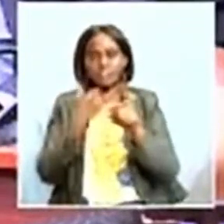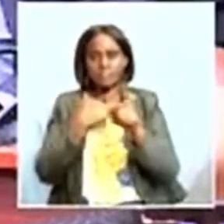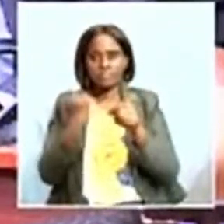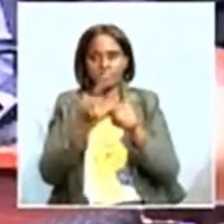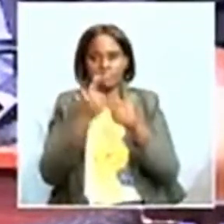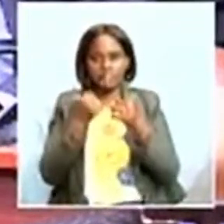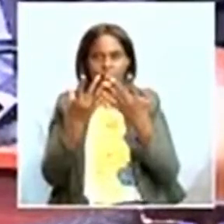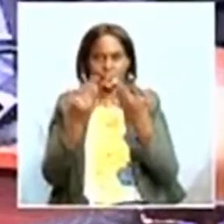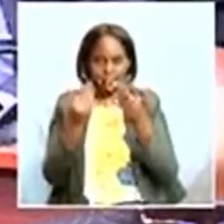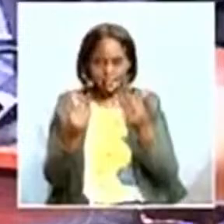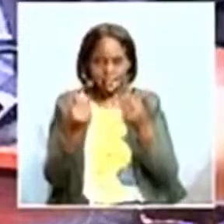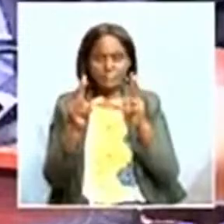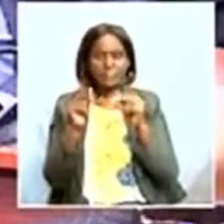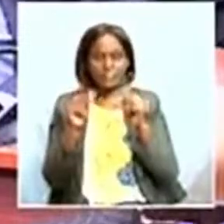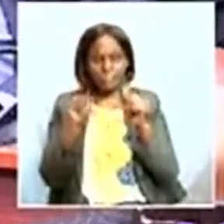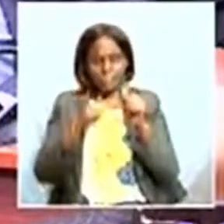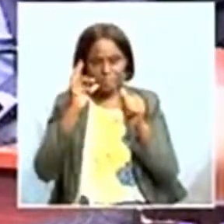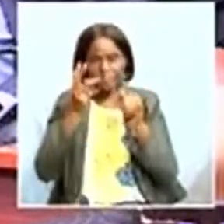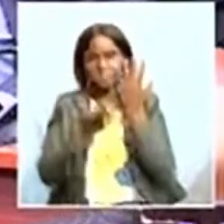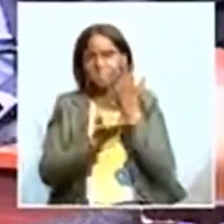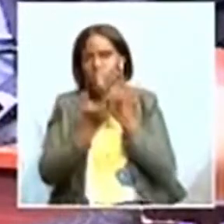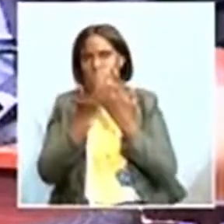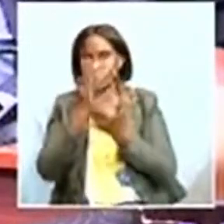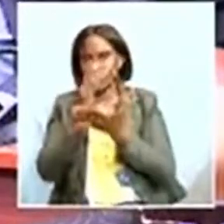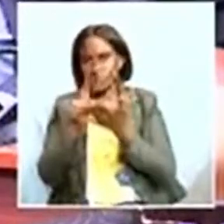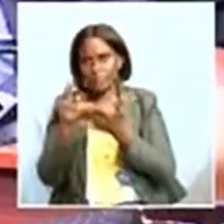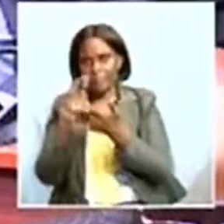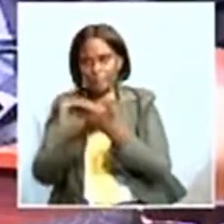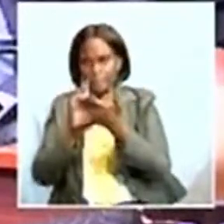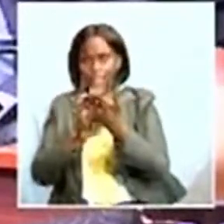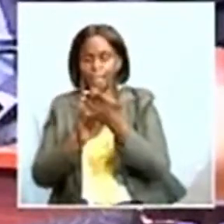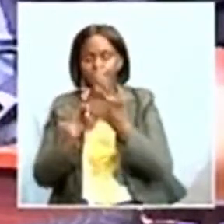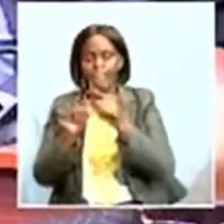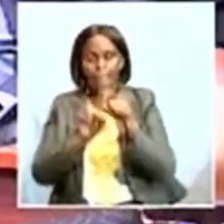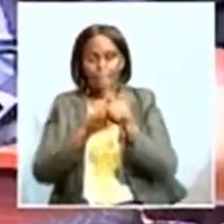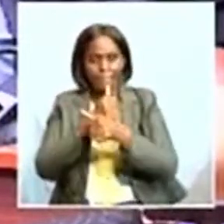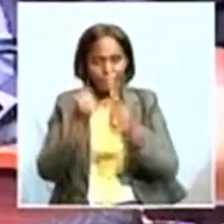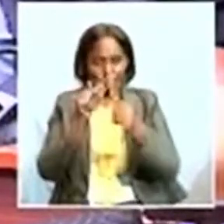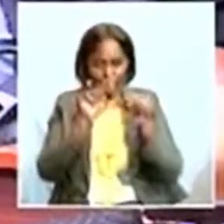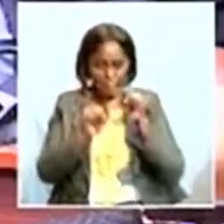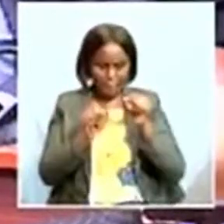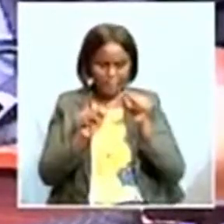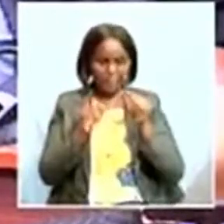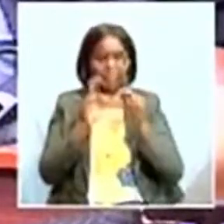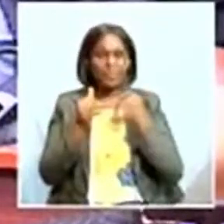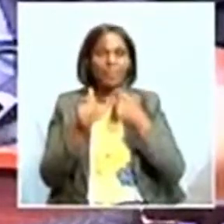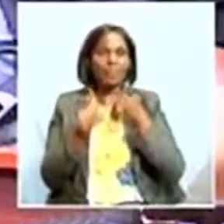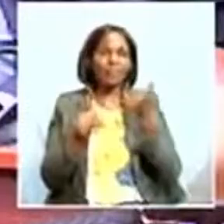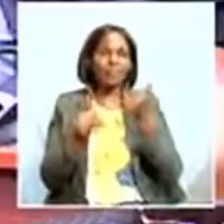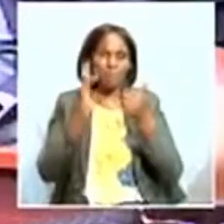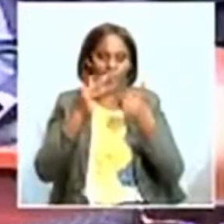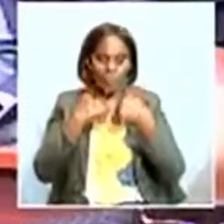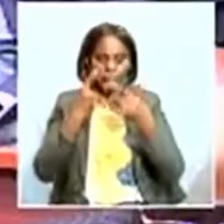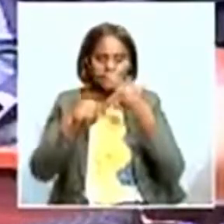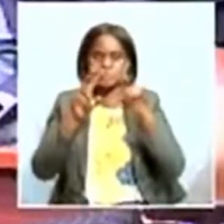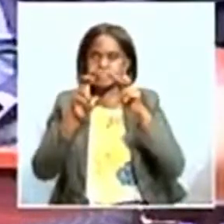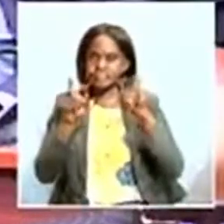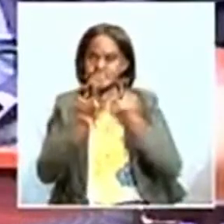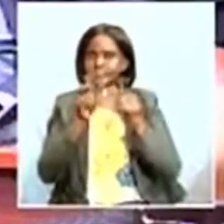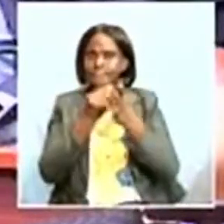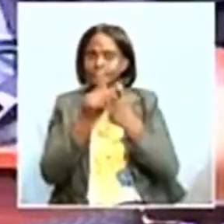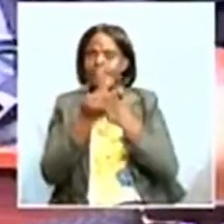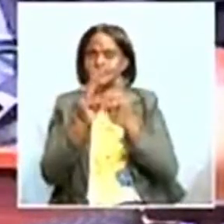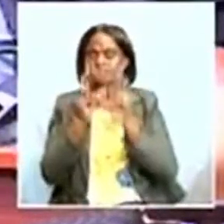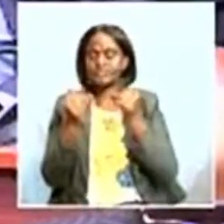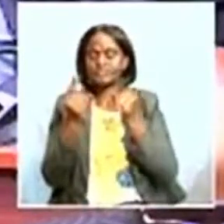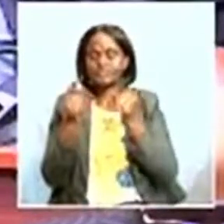what? No. We'll upgrade some of those basic schools, and the children, if there are any, we'll have to verify.